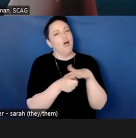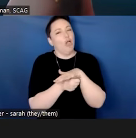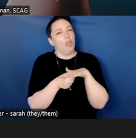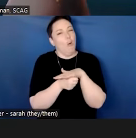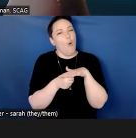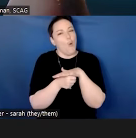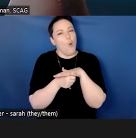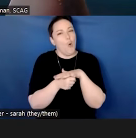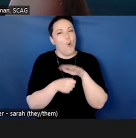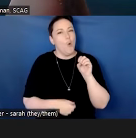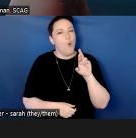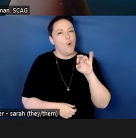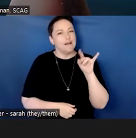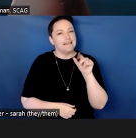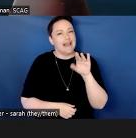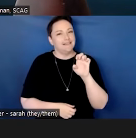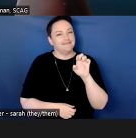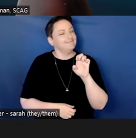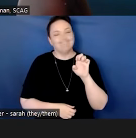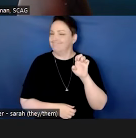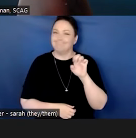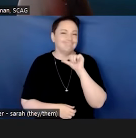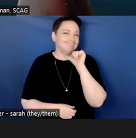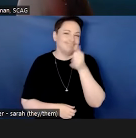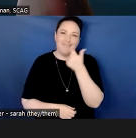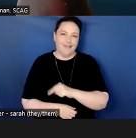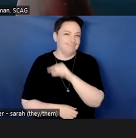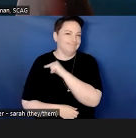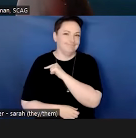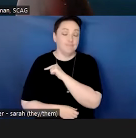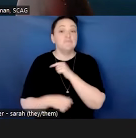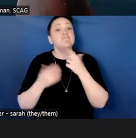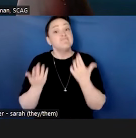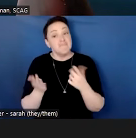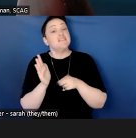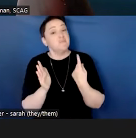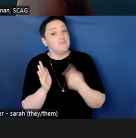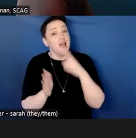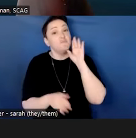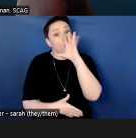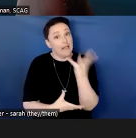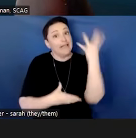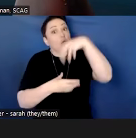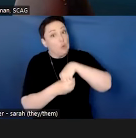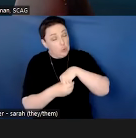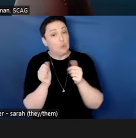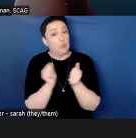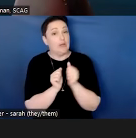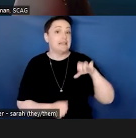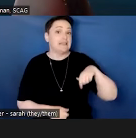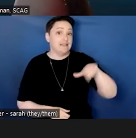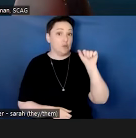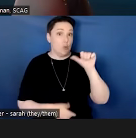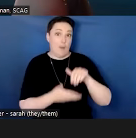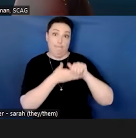CEQA document. Local ordinance can sometimes to be included as the CEQA packet, but it's not